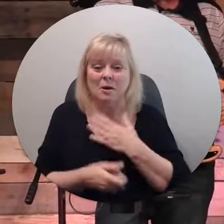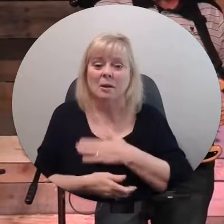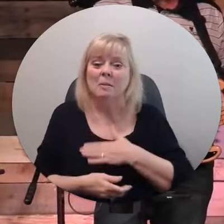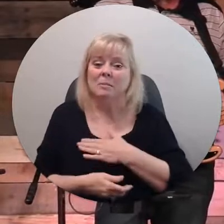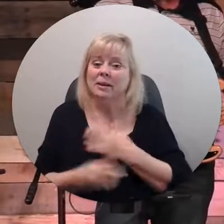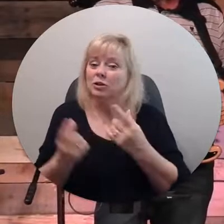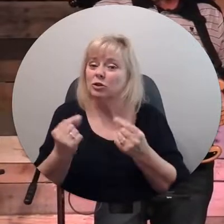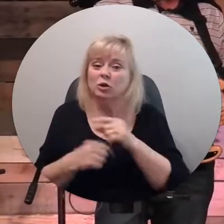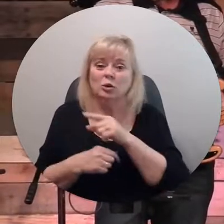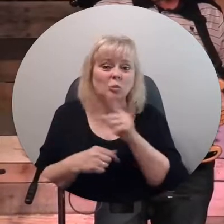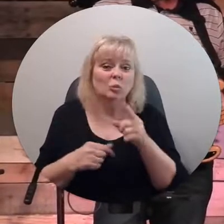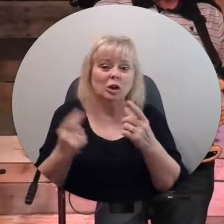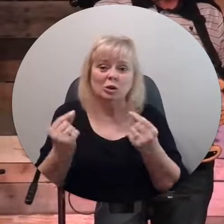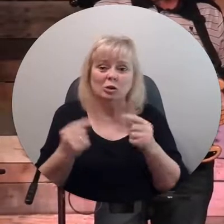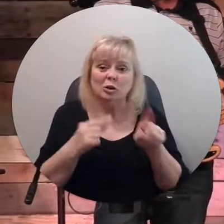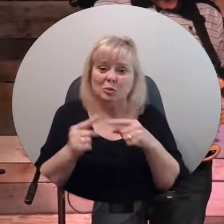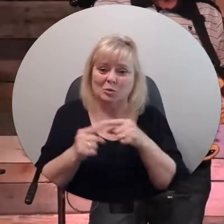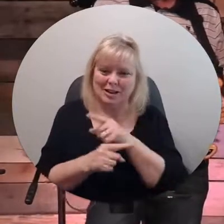pray.